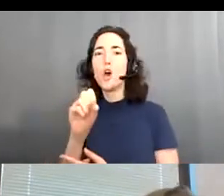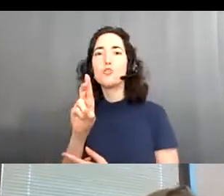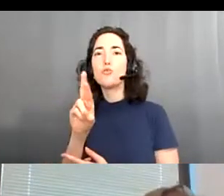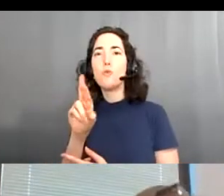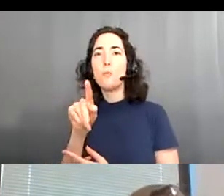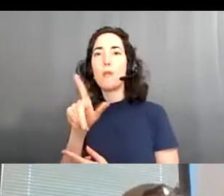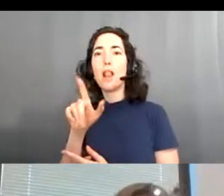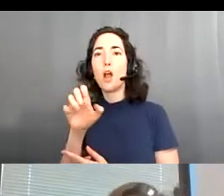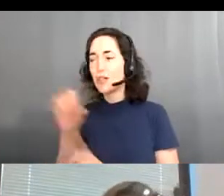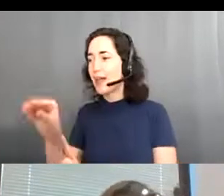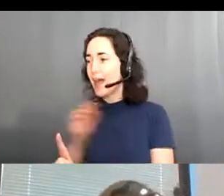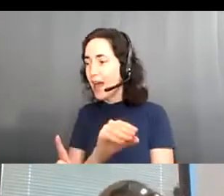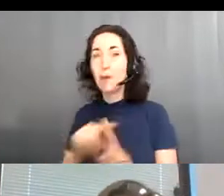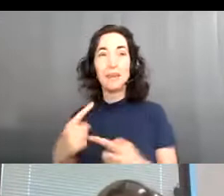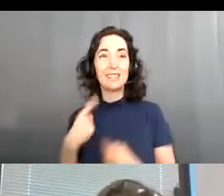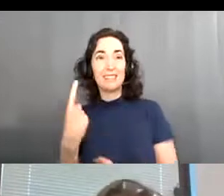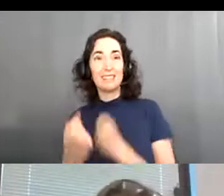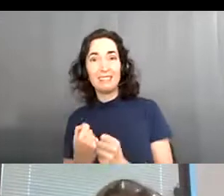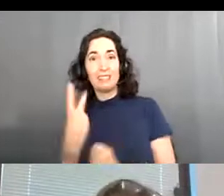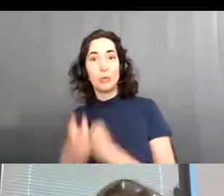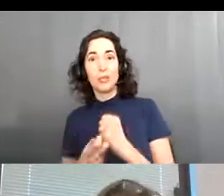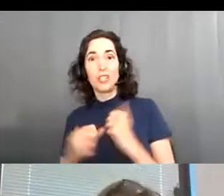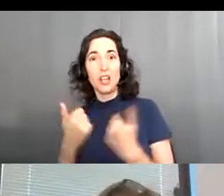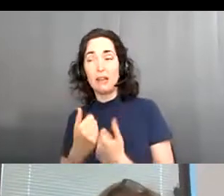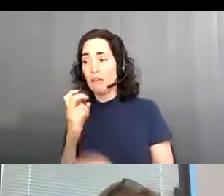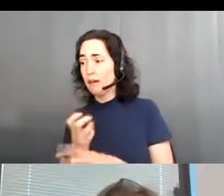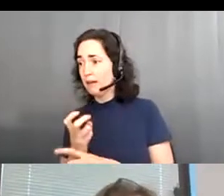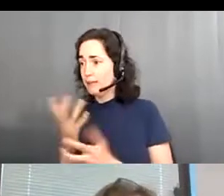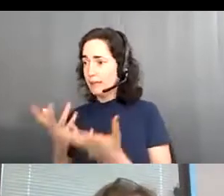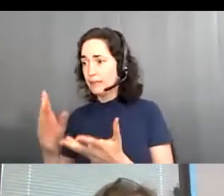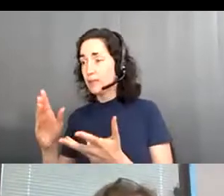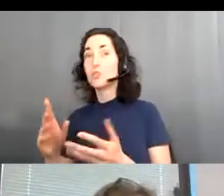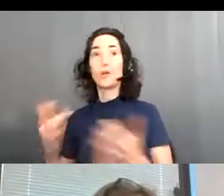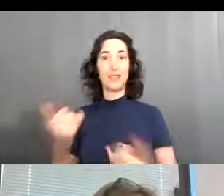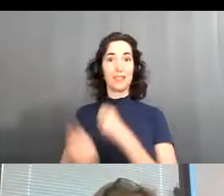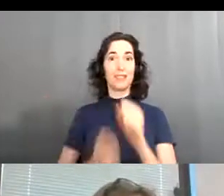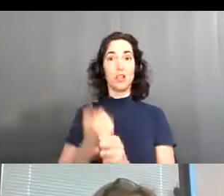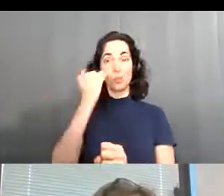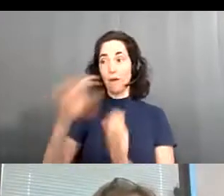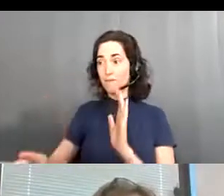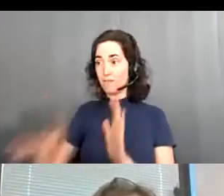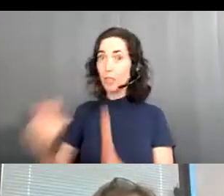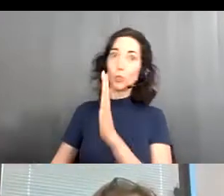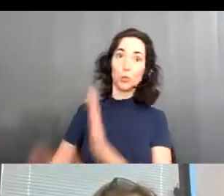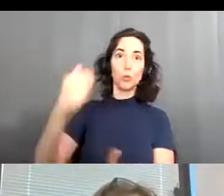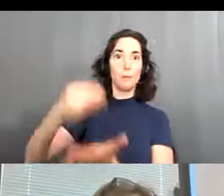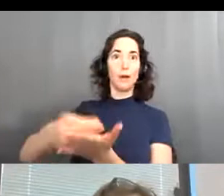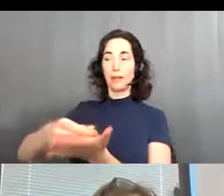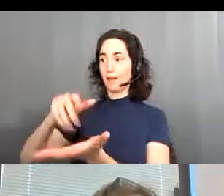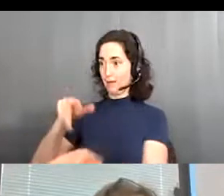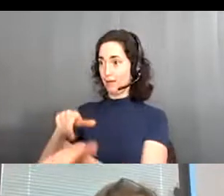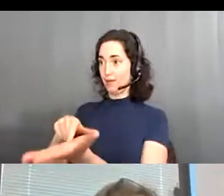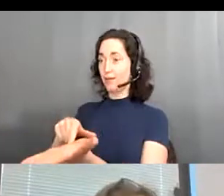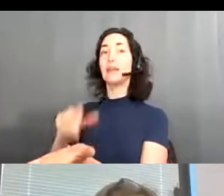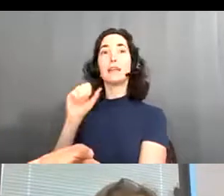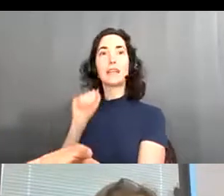challenging. So we're hoping that this year, if new money is recognized, they will be able to